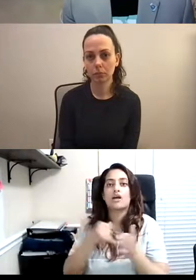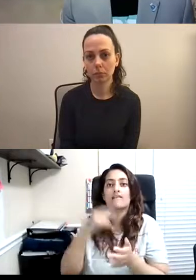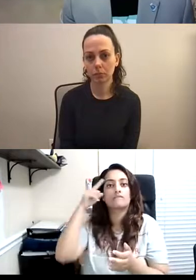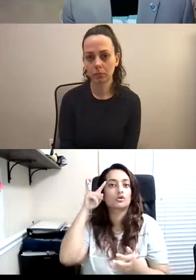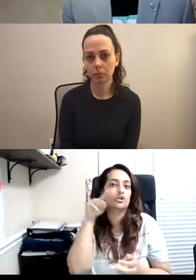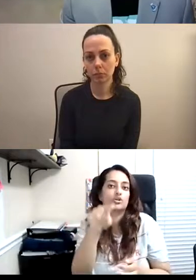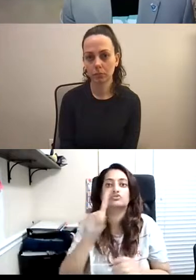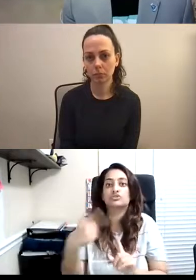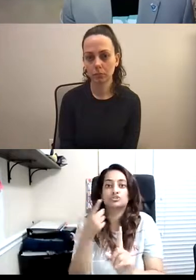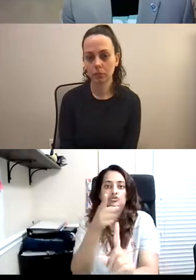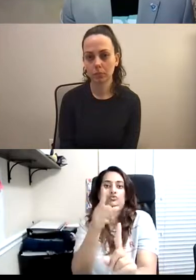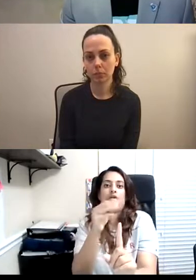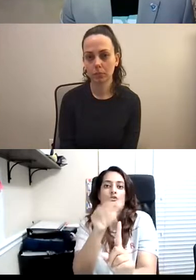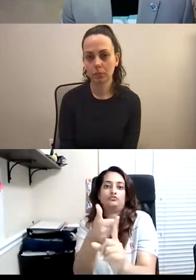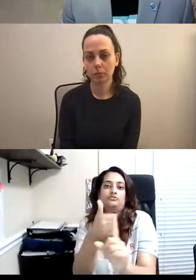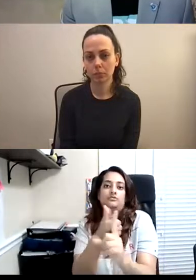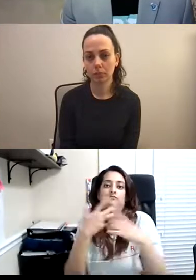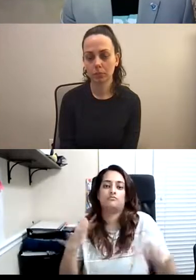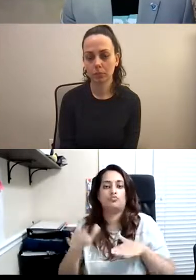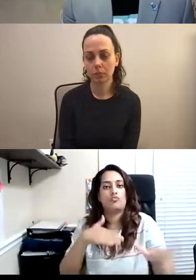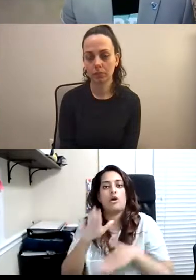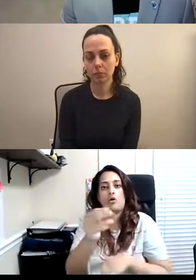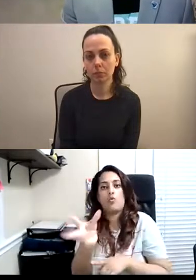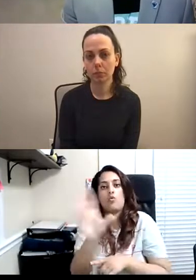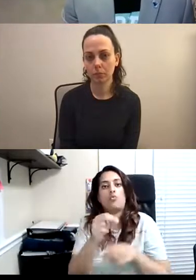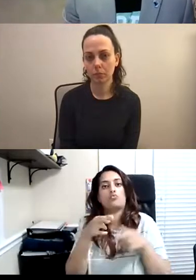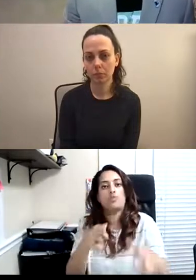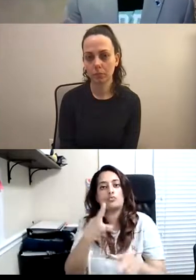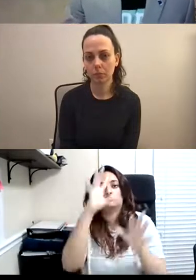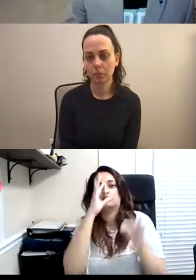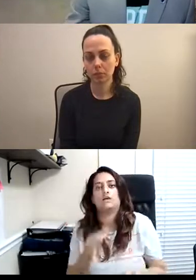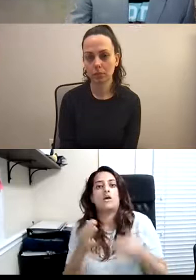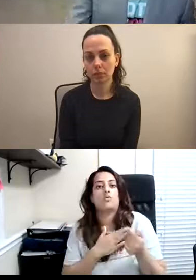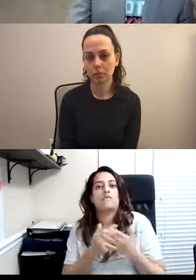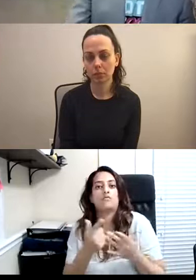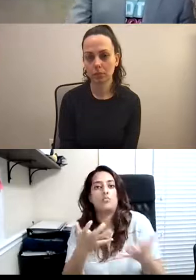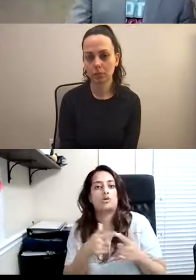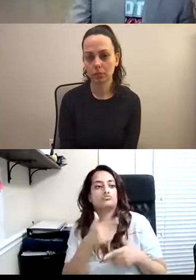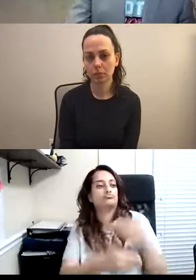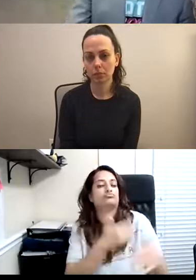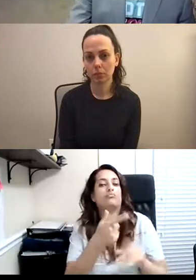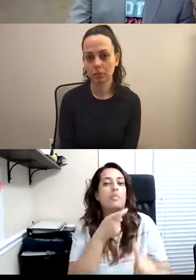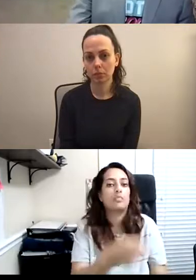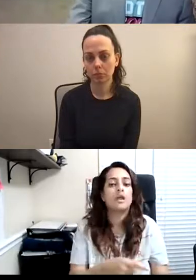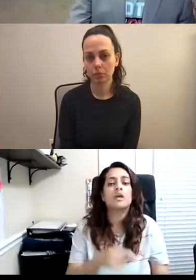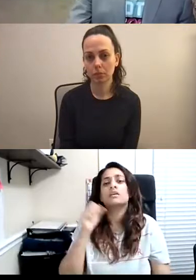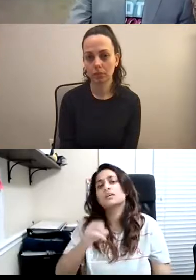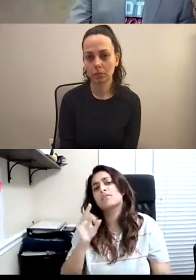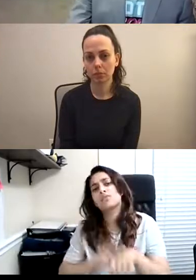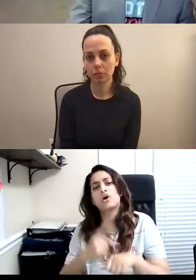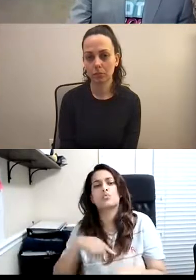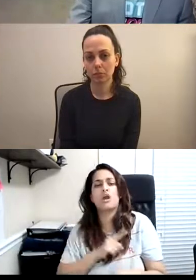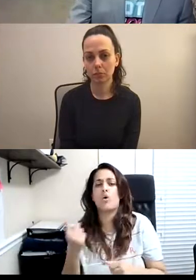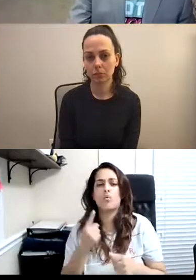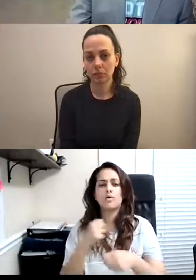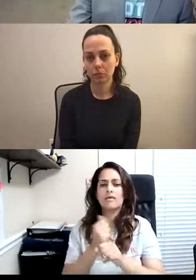So you cannot expect people, to do exactly what you want and walk on your own shoes. You have to let them be who they are and allow them